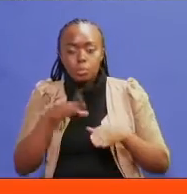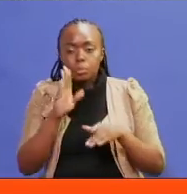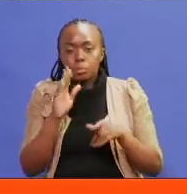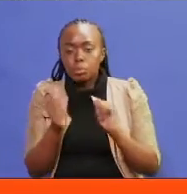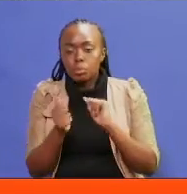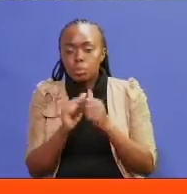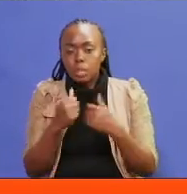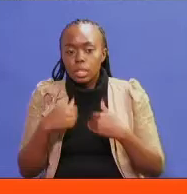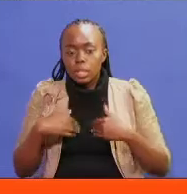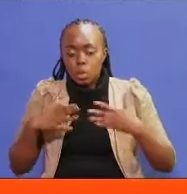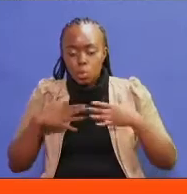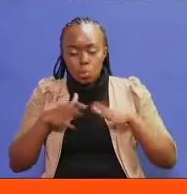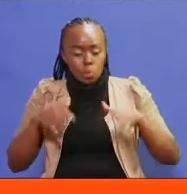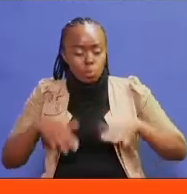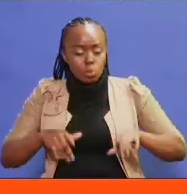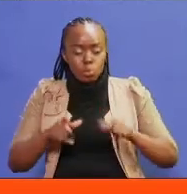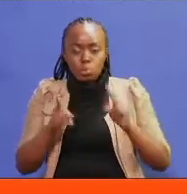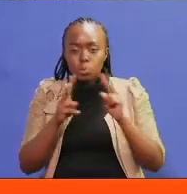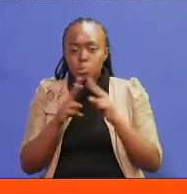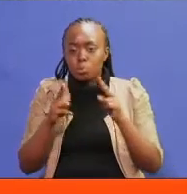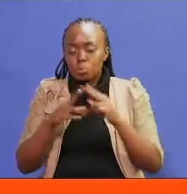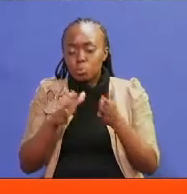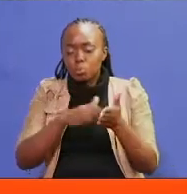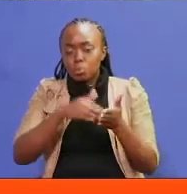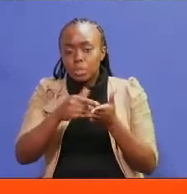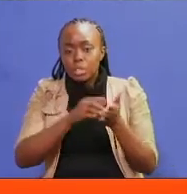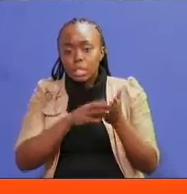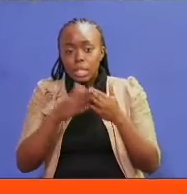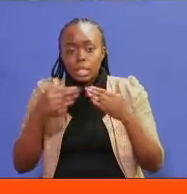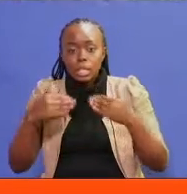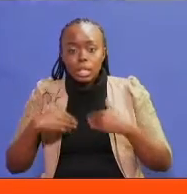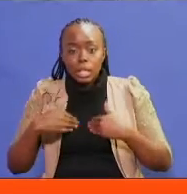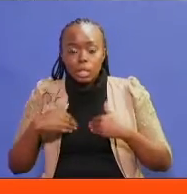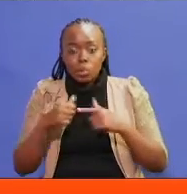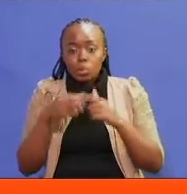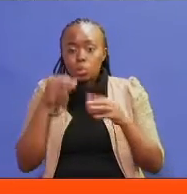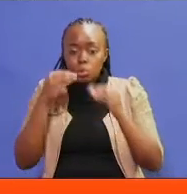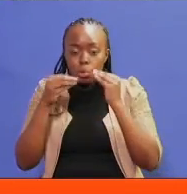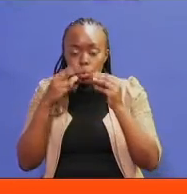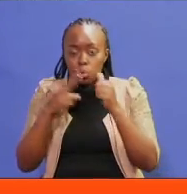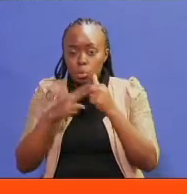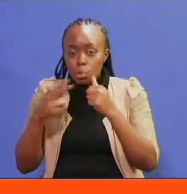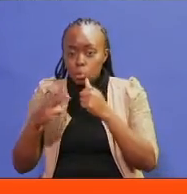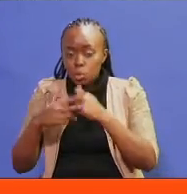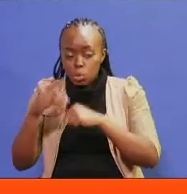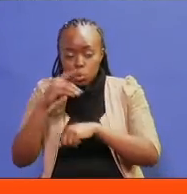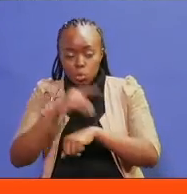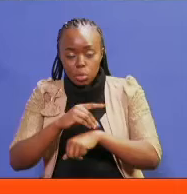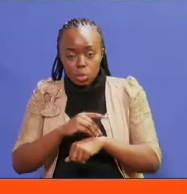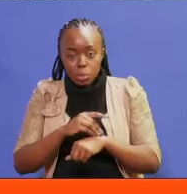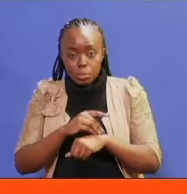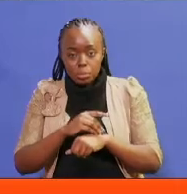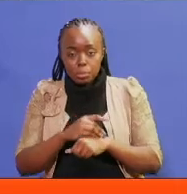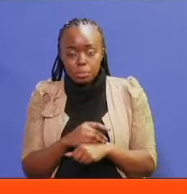thirsty, hungry and very weak, having survived in the waters without food for 22 days.